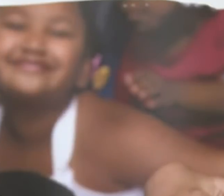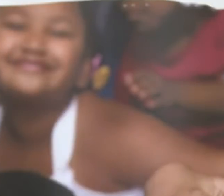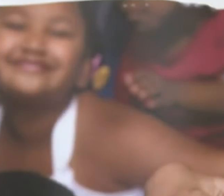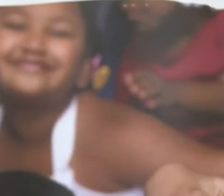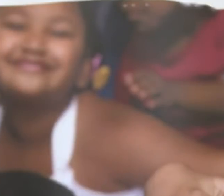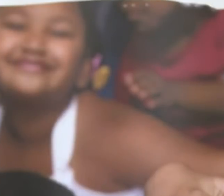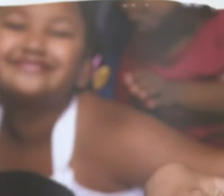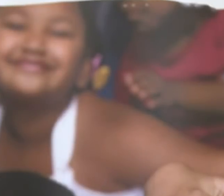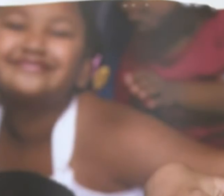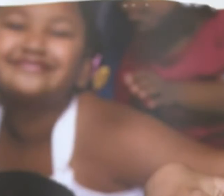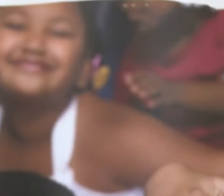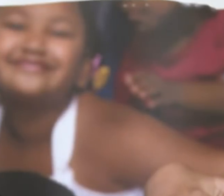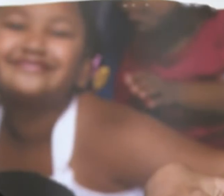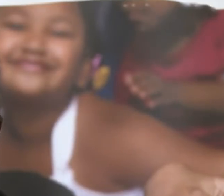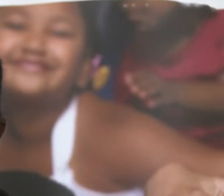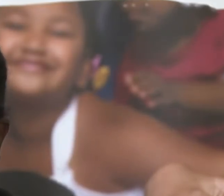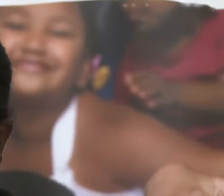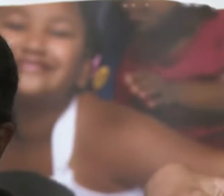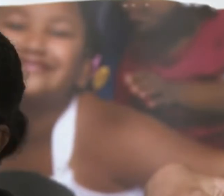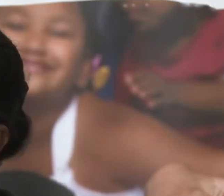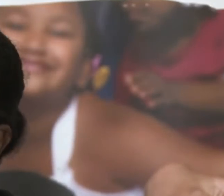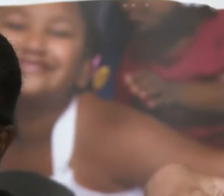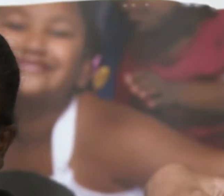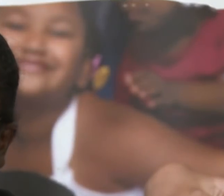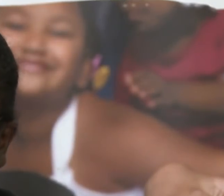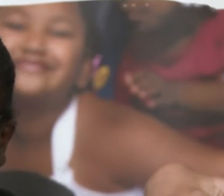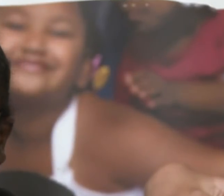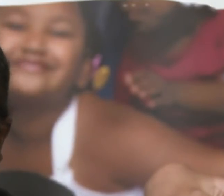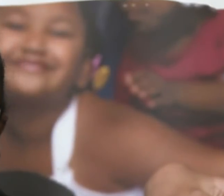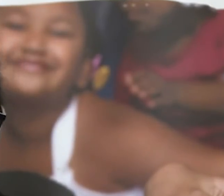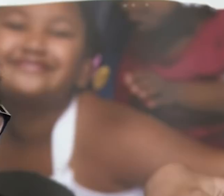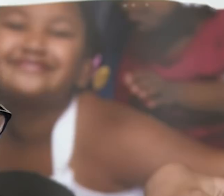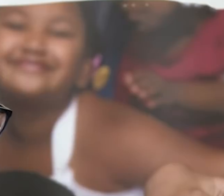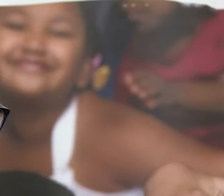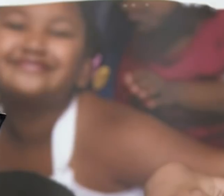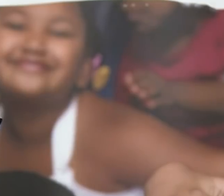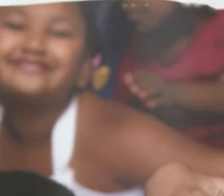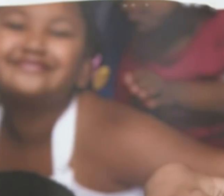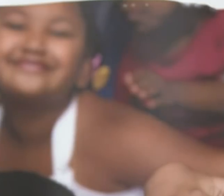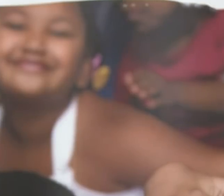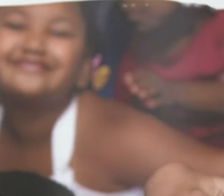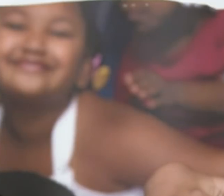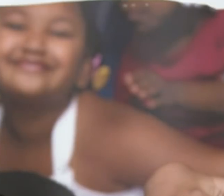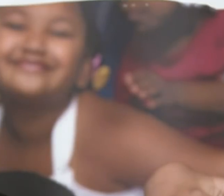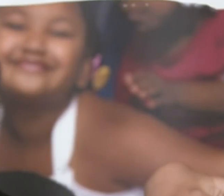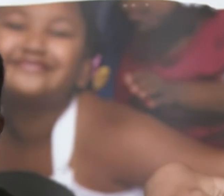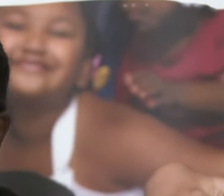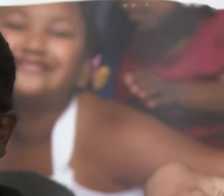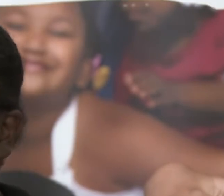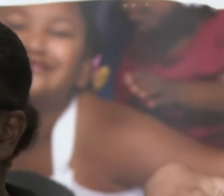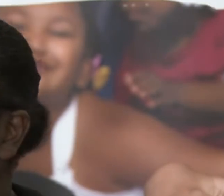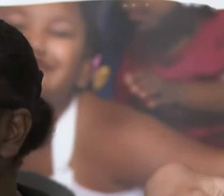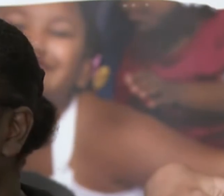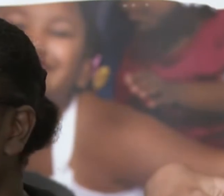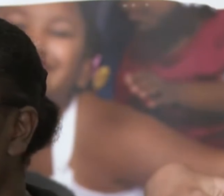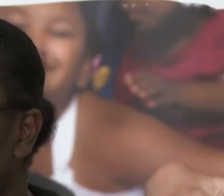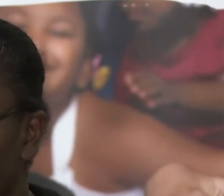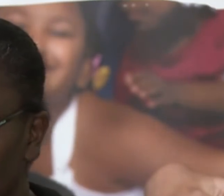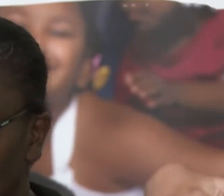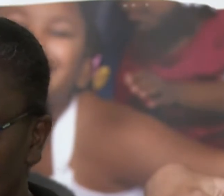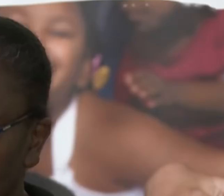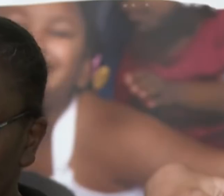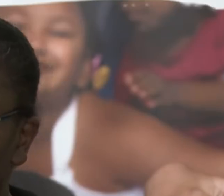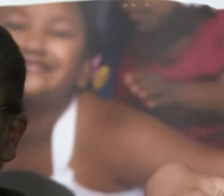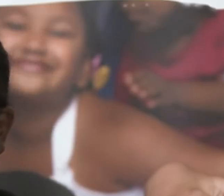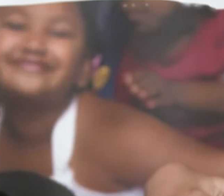person must intentionally navigate to a range of choices daily in order to make a difference and